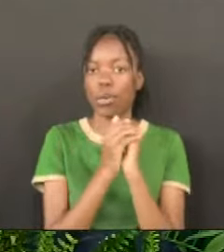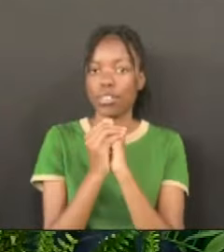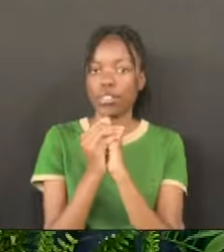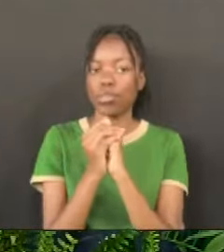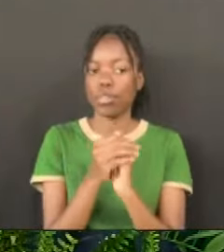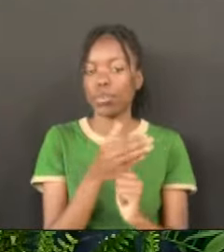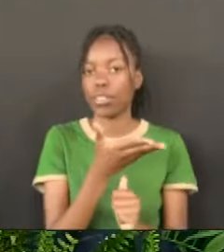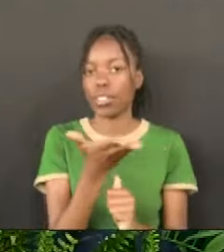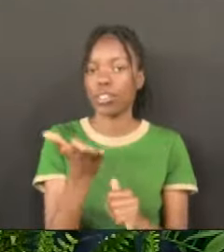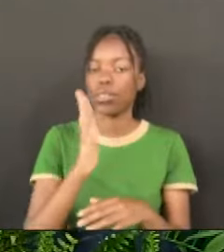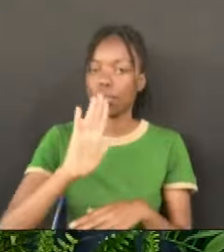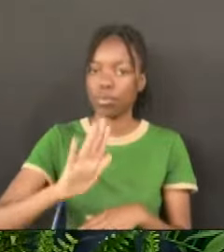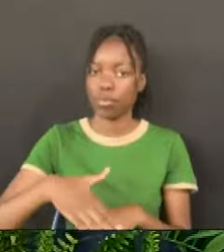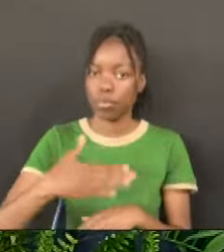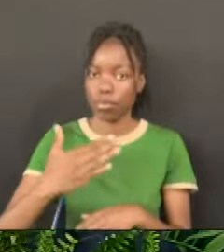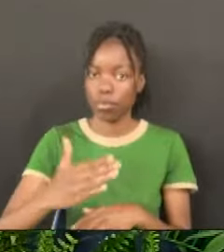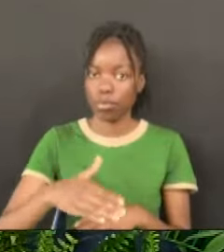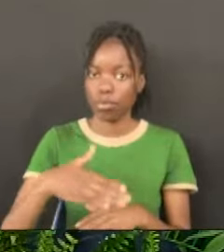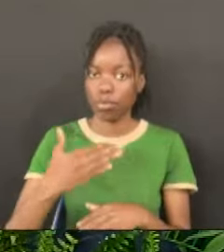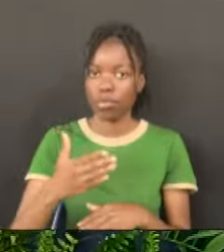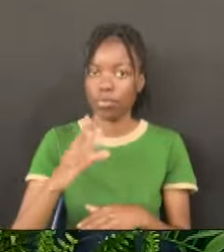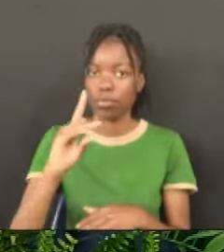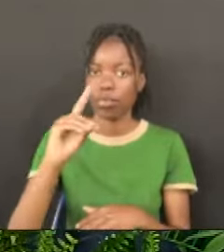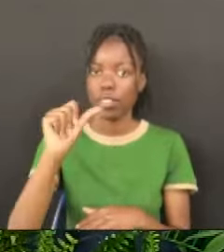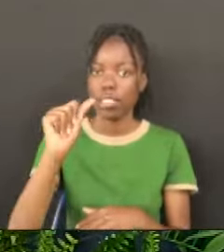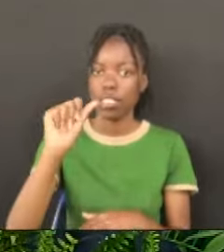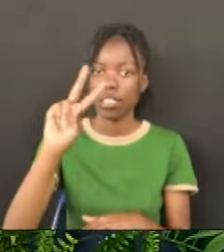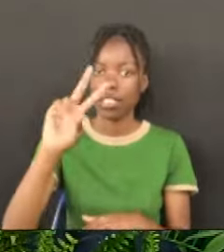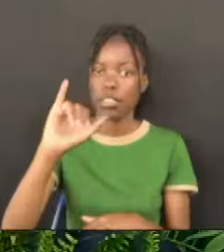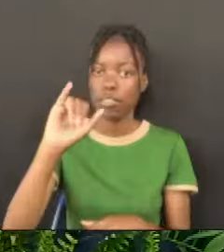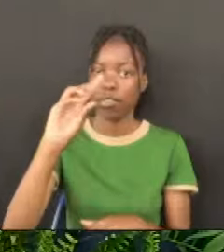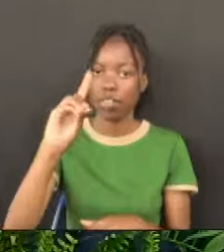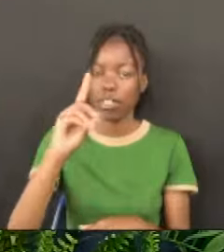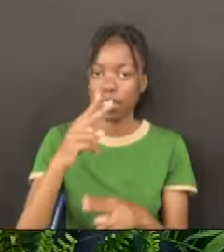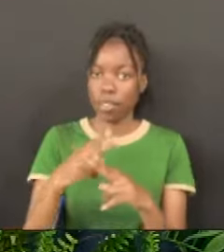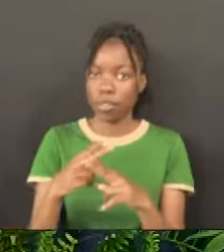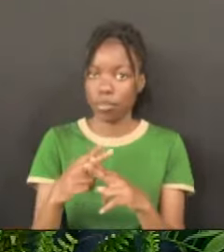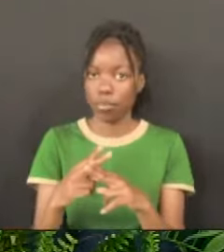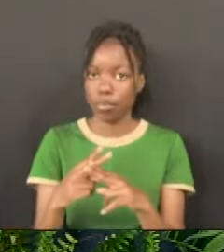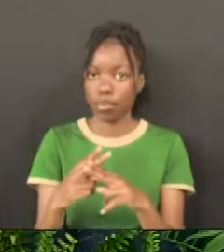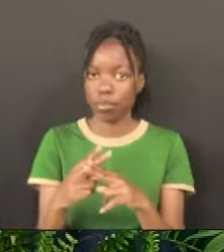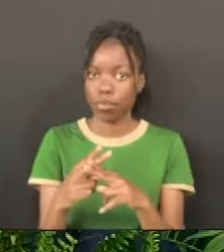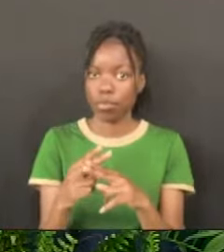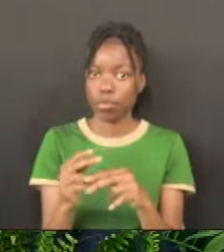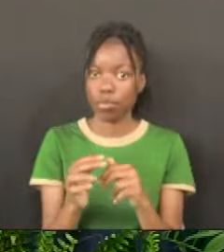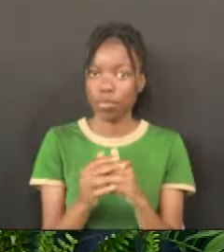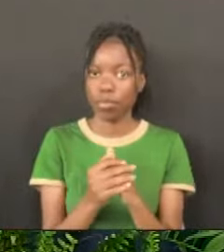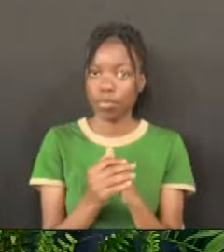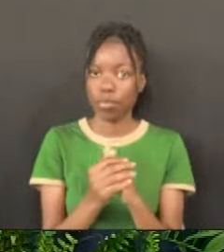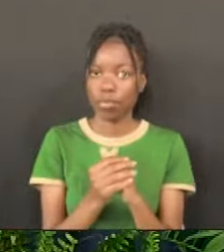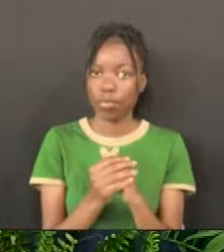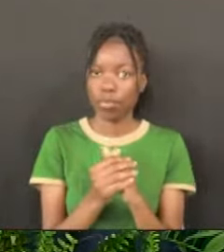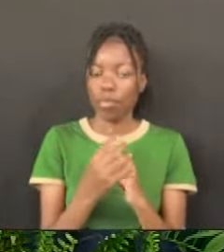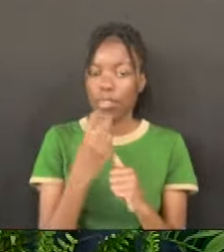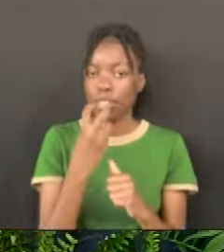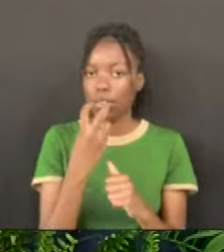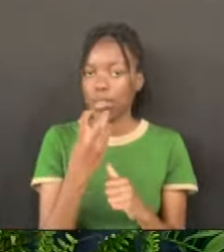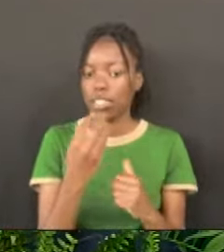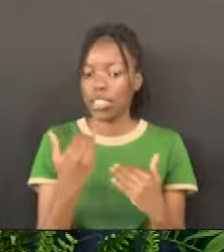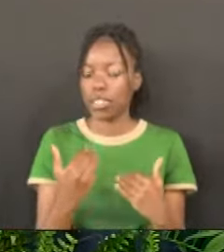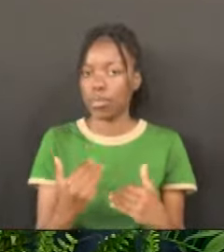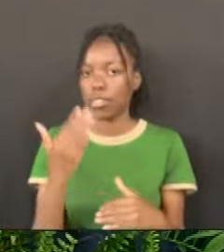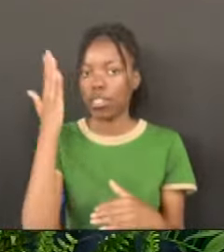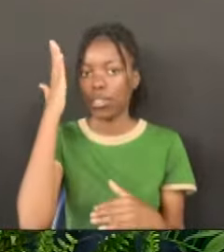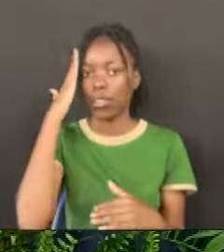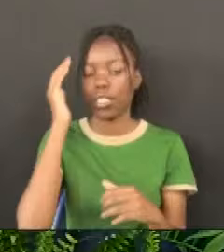Elder David Nyabuti Singombe. You just look at my head and you know that indeed we are